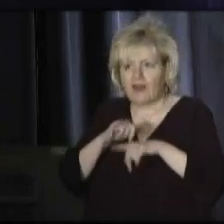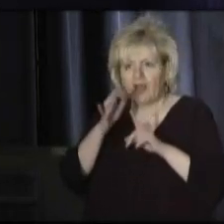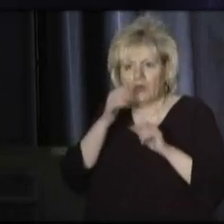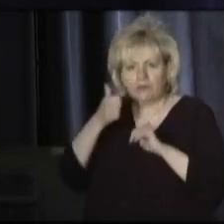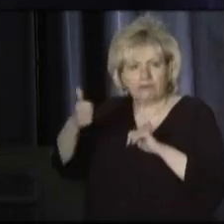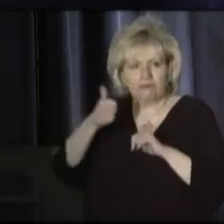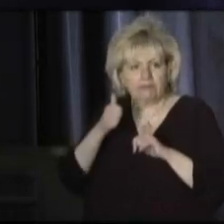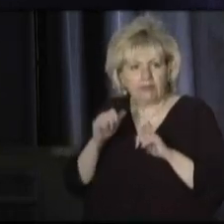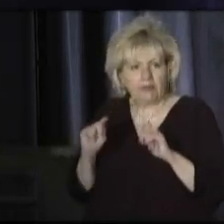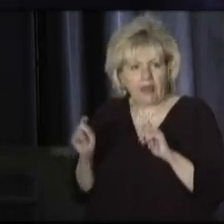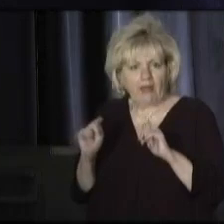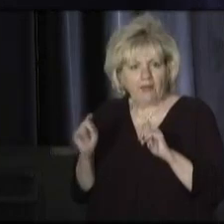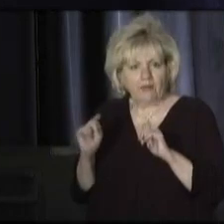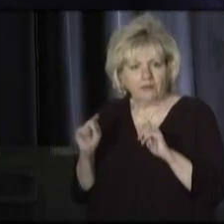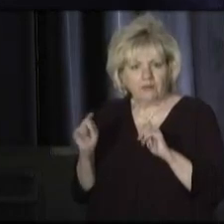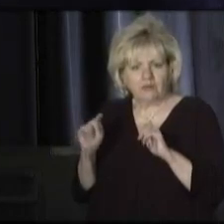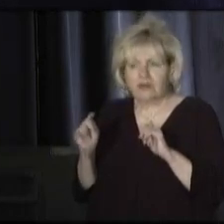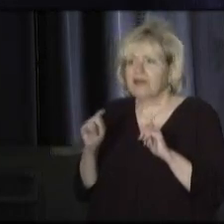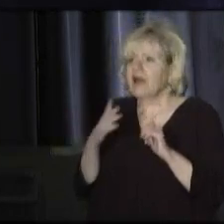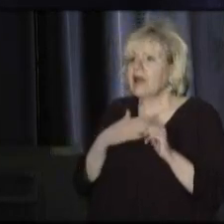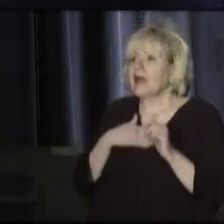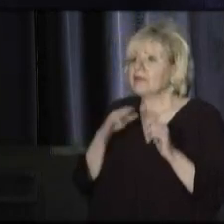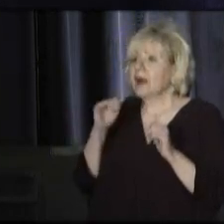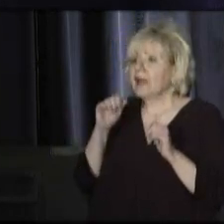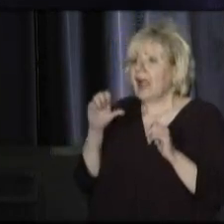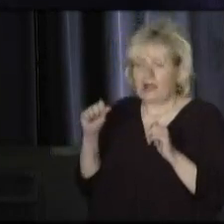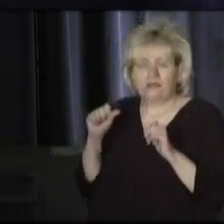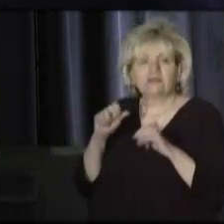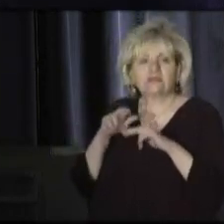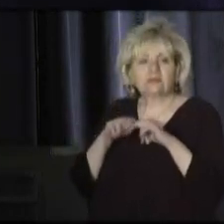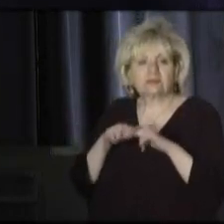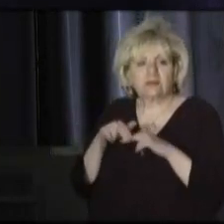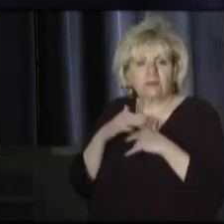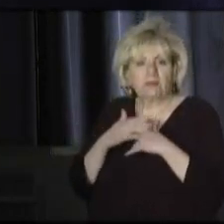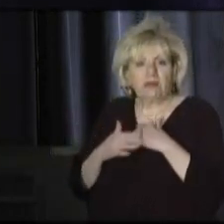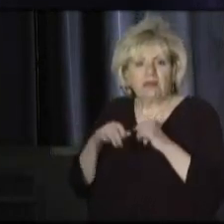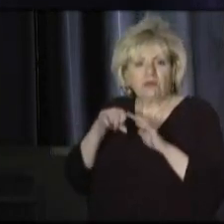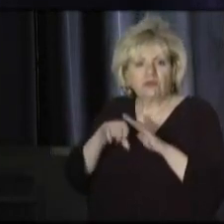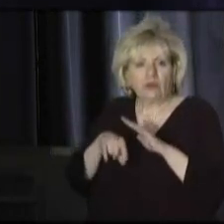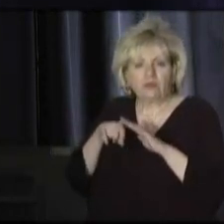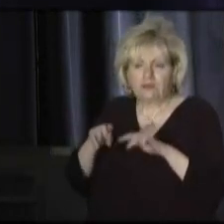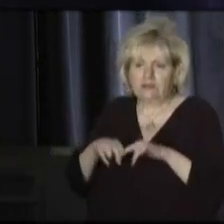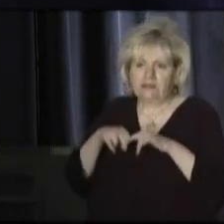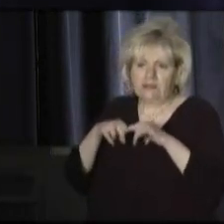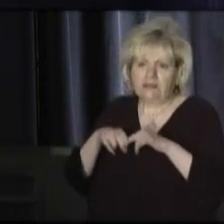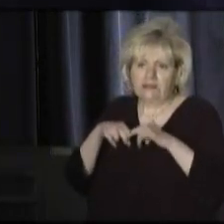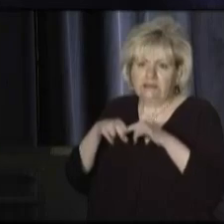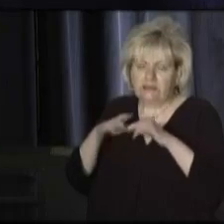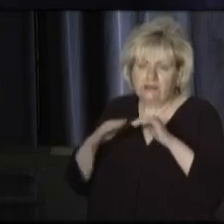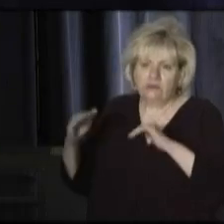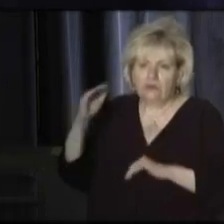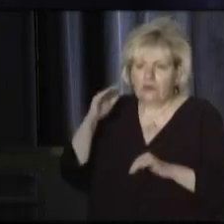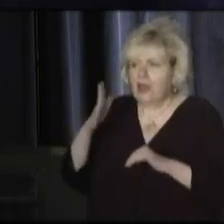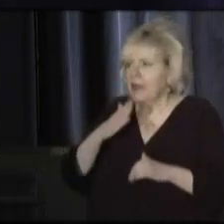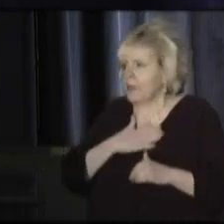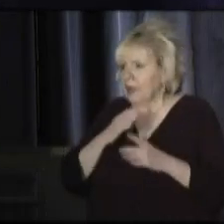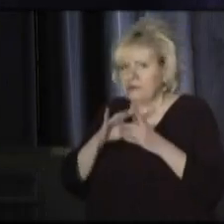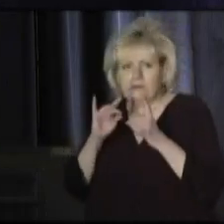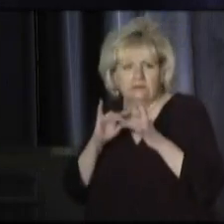routine of women, announcing herself, exhausted. Trauma can be a family illness, our counselor had said,